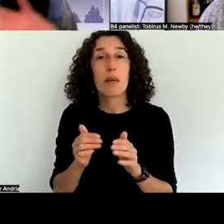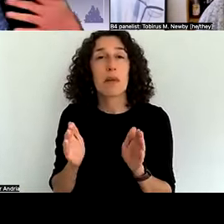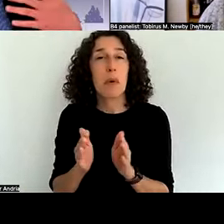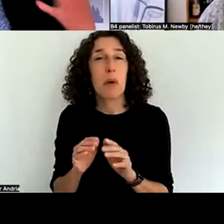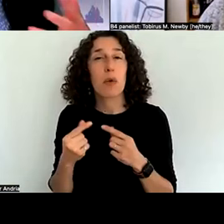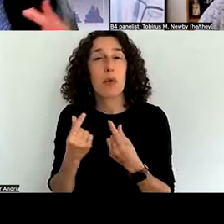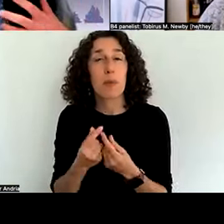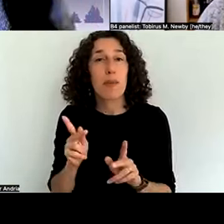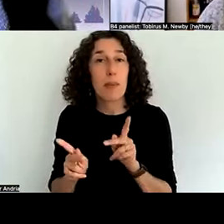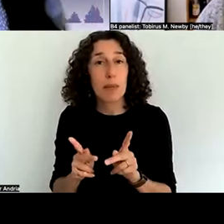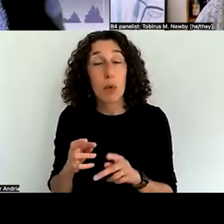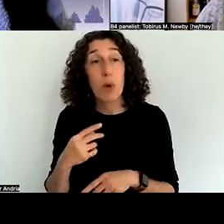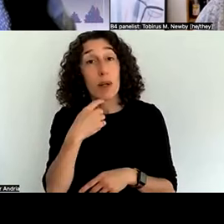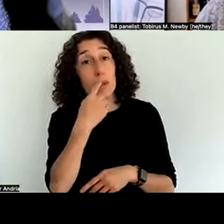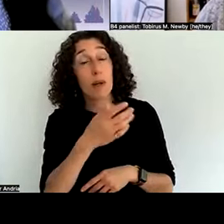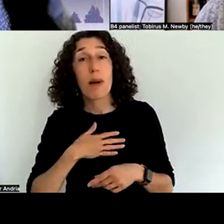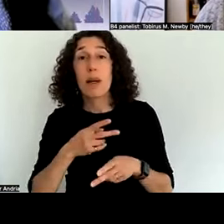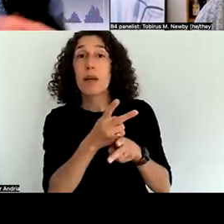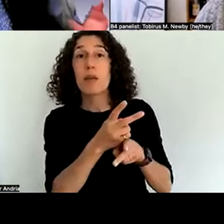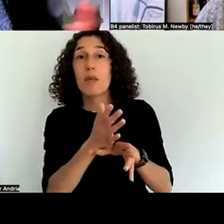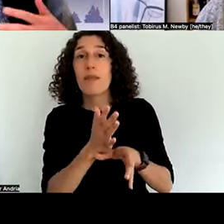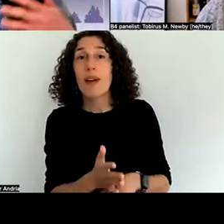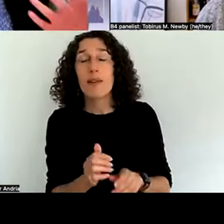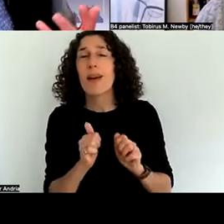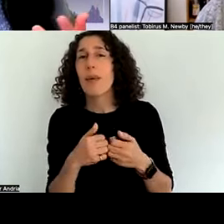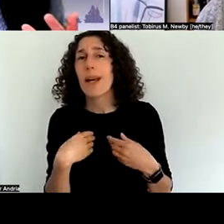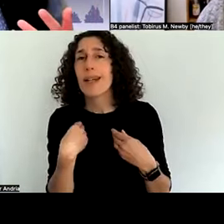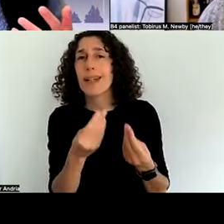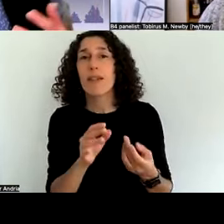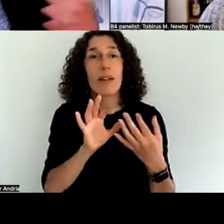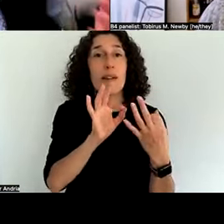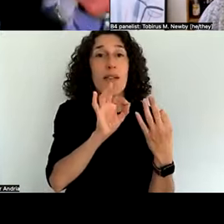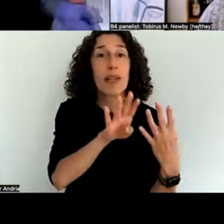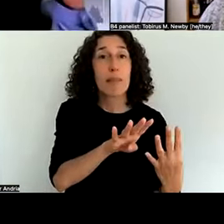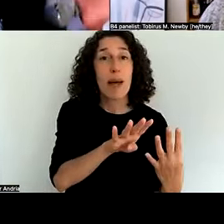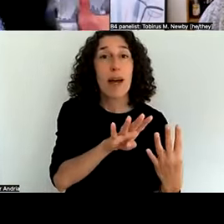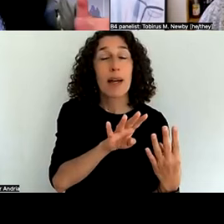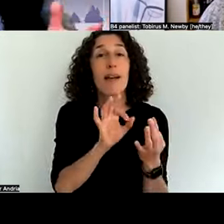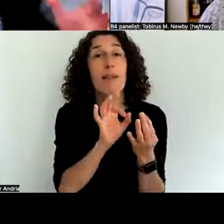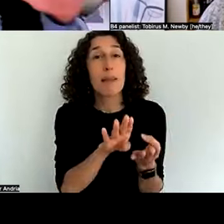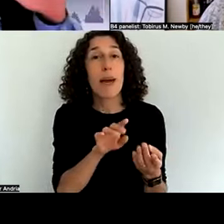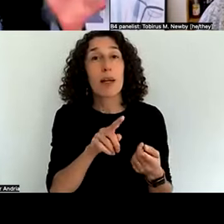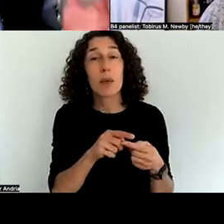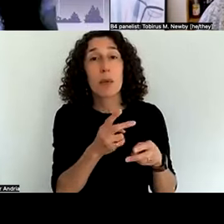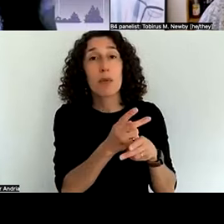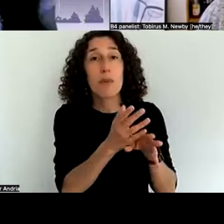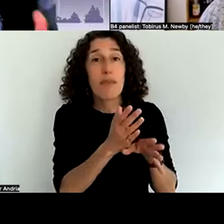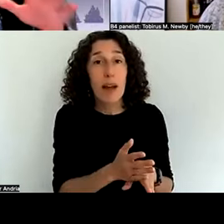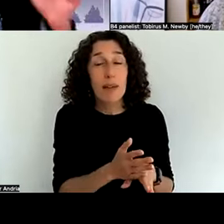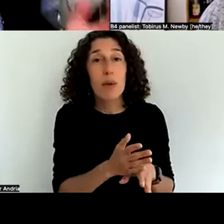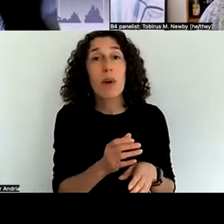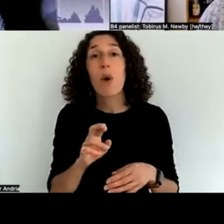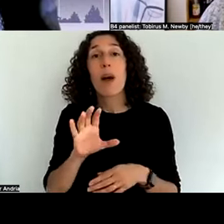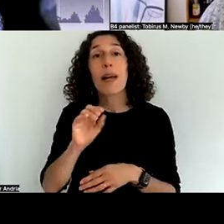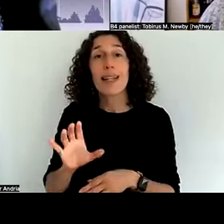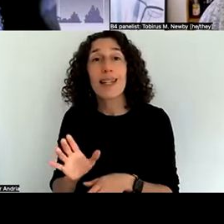give, you know, feedback, right? To my supervisors or my colleagues. Like that's kind of like a smaller kind of like